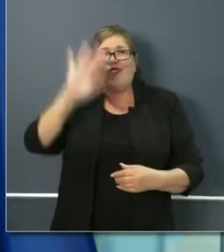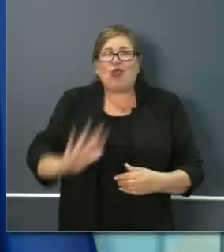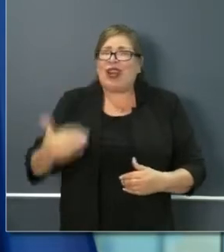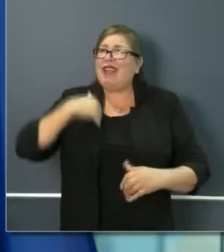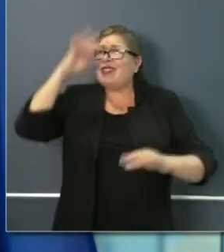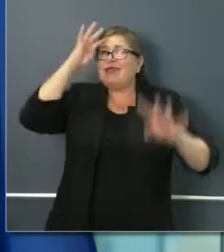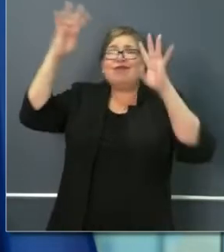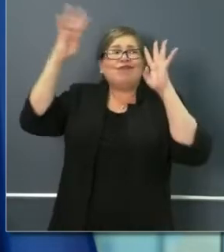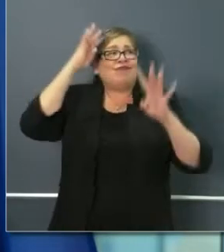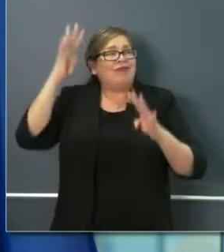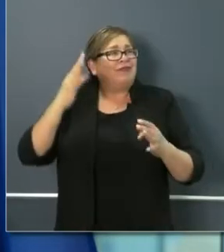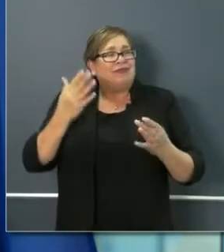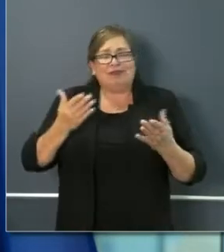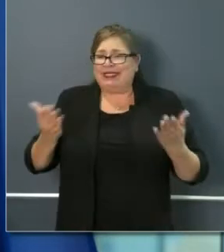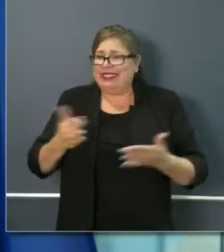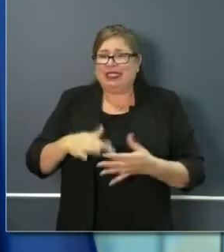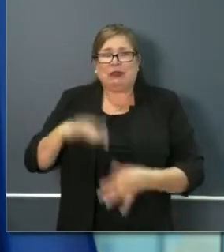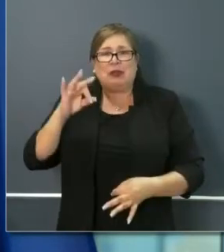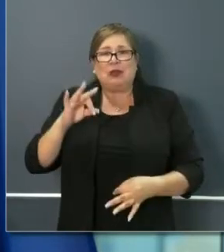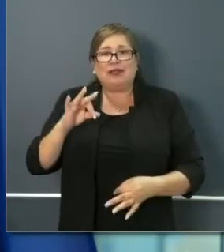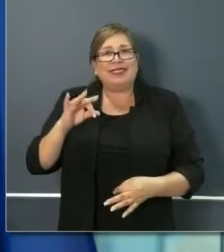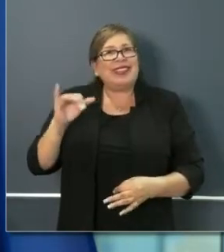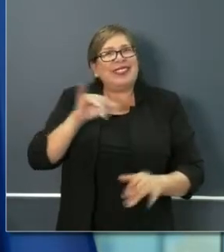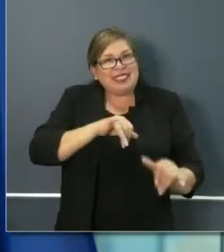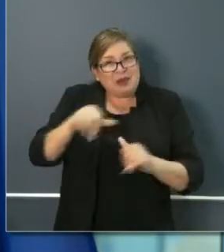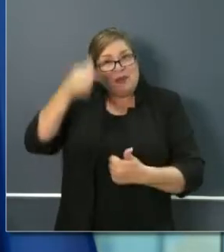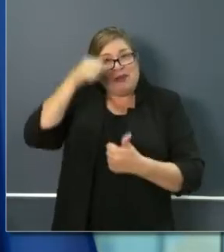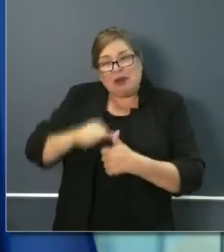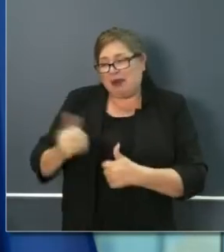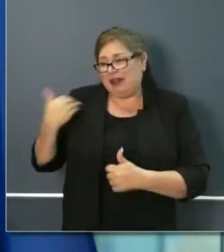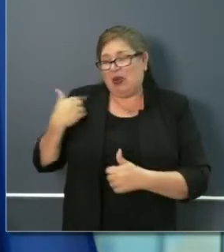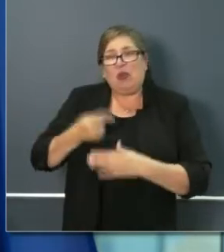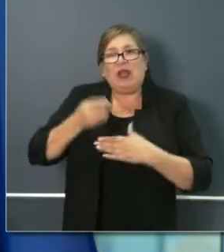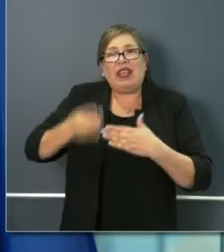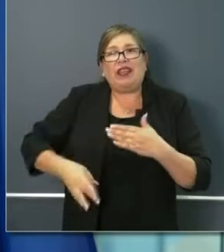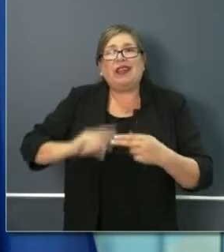was exampled this weekend by Bloom Energy that converted all of those